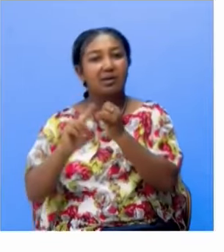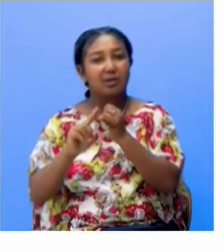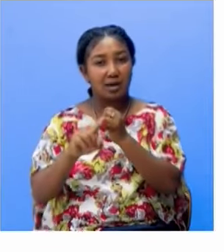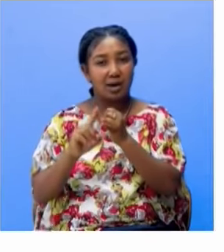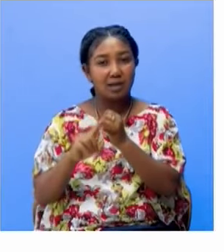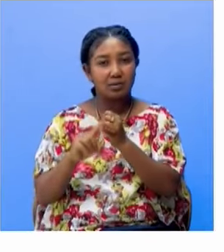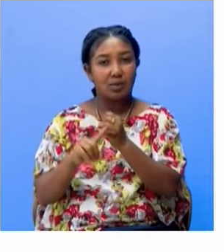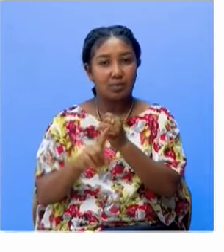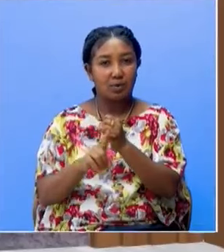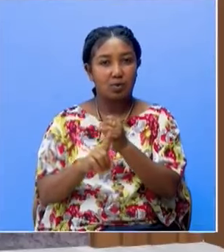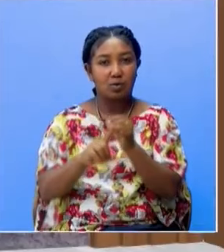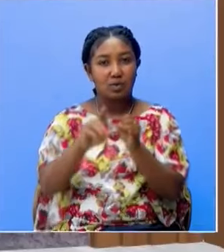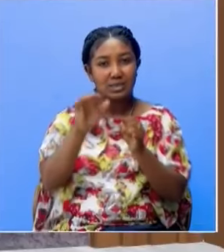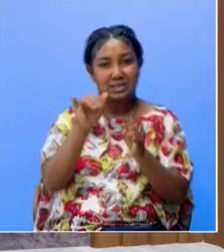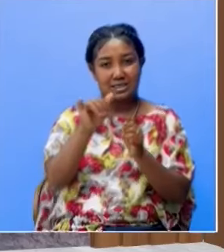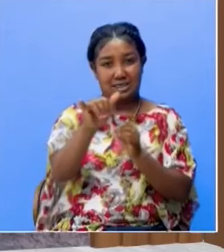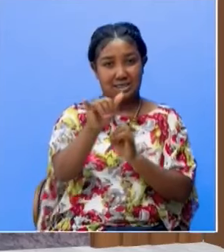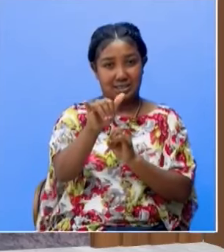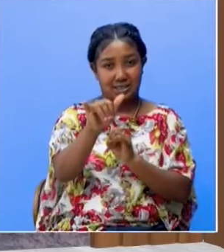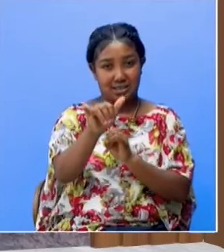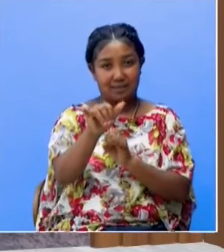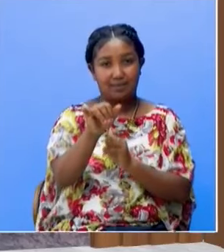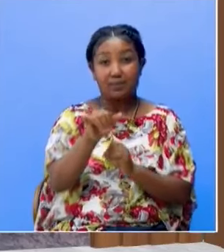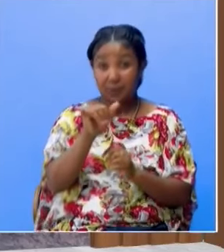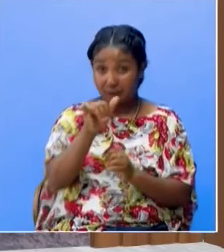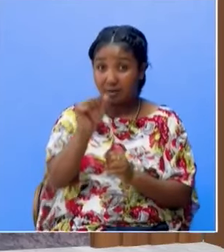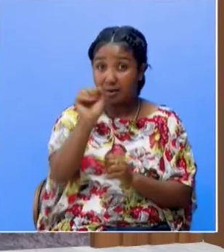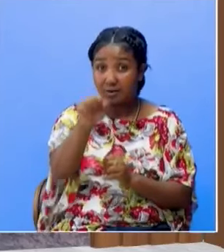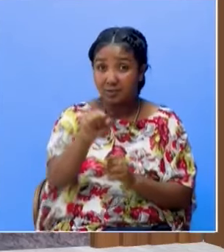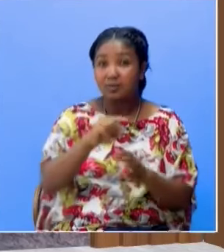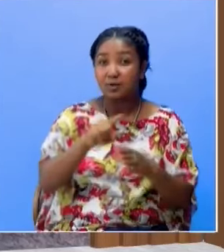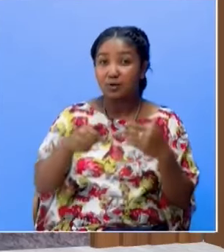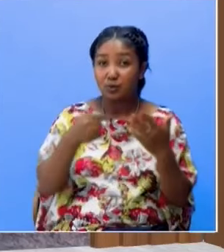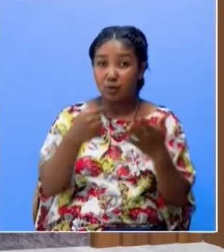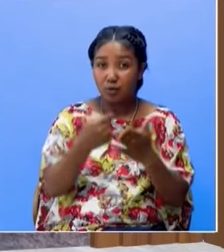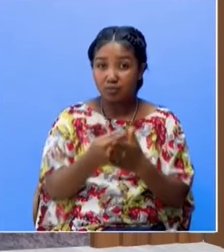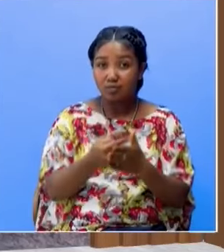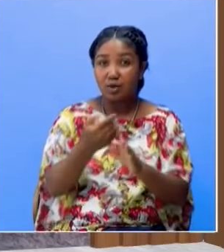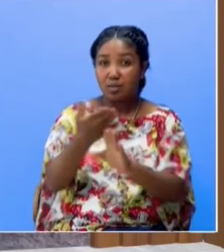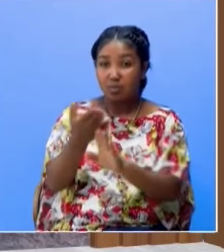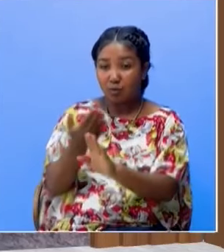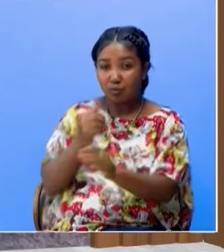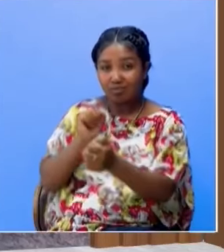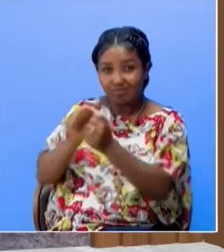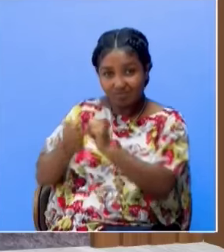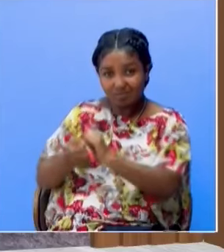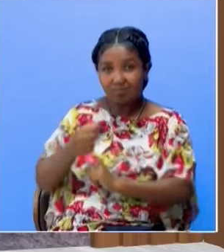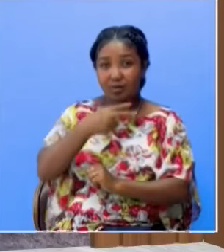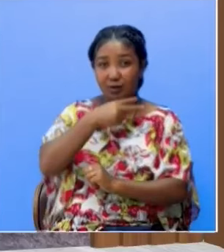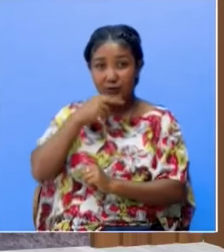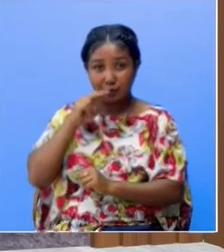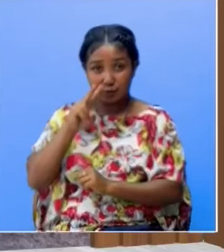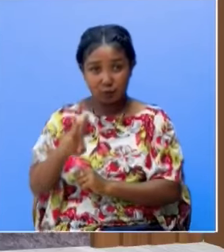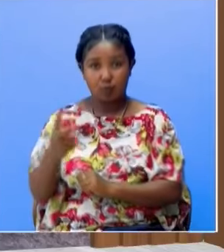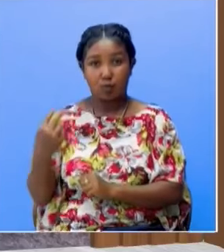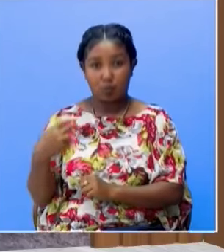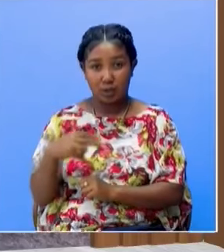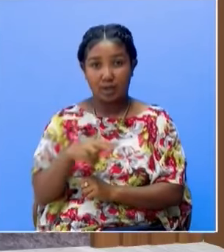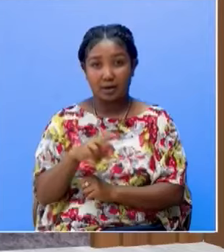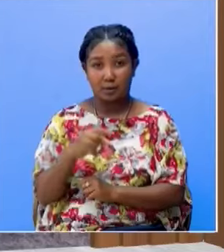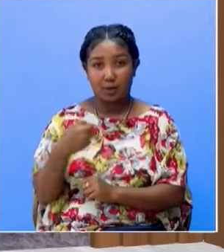in y sound, isn't it? So instead of, before we change into verb 2, we have